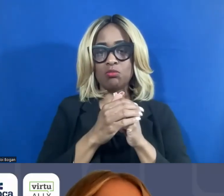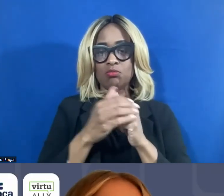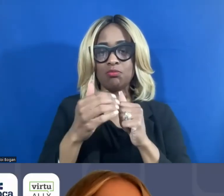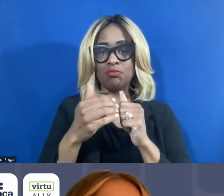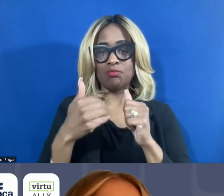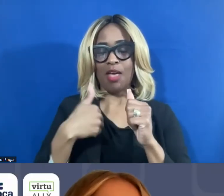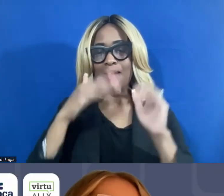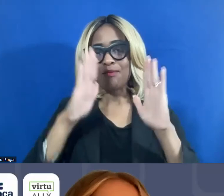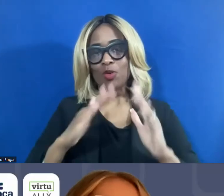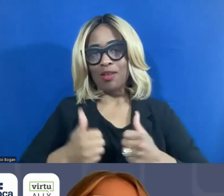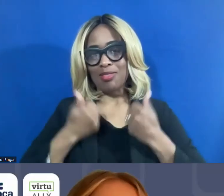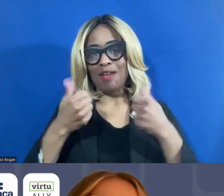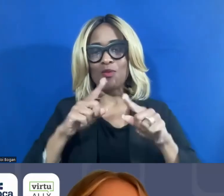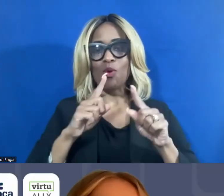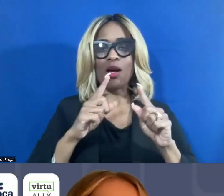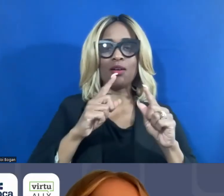living in Michigan.